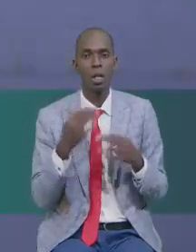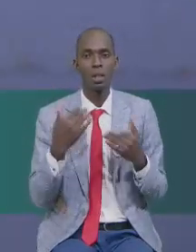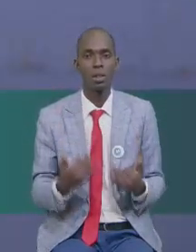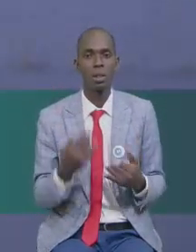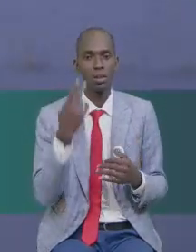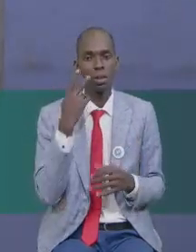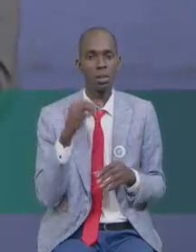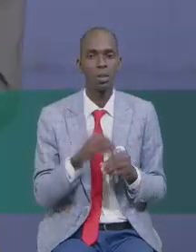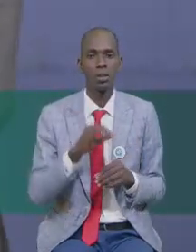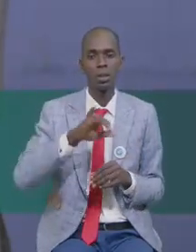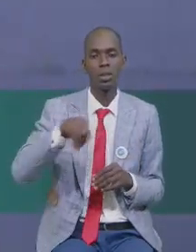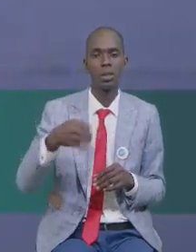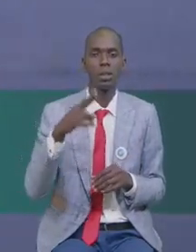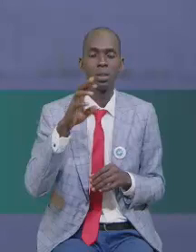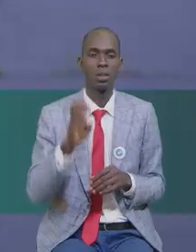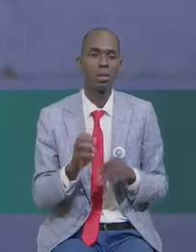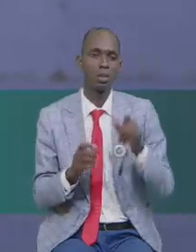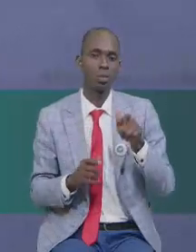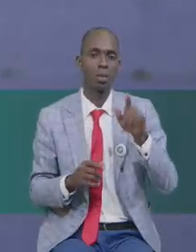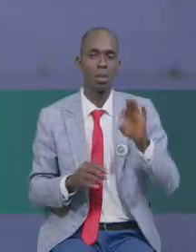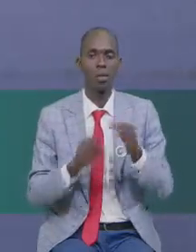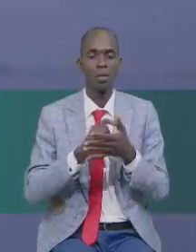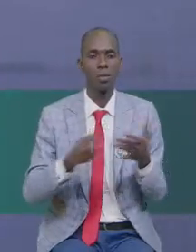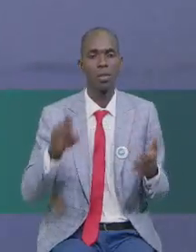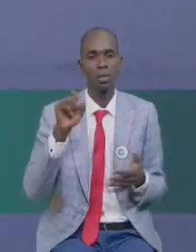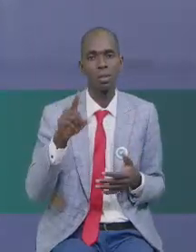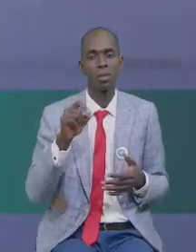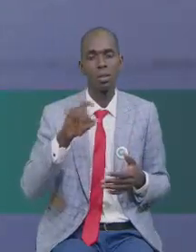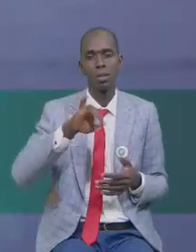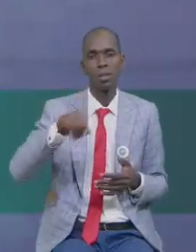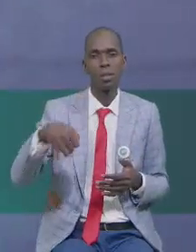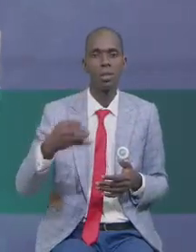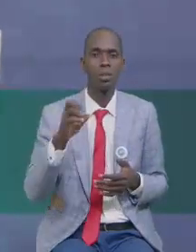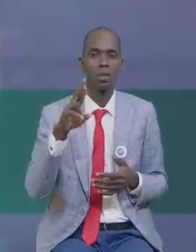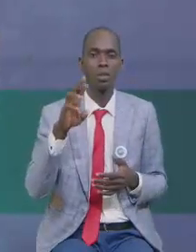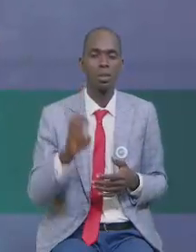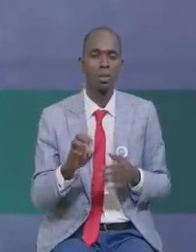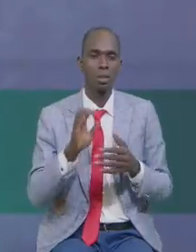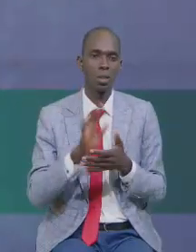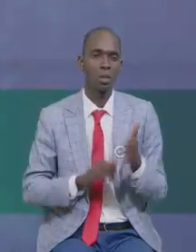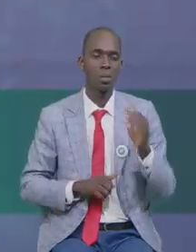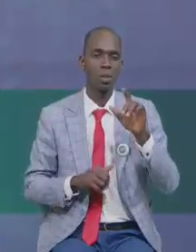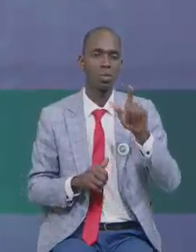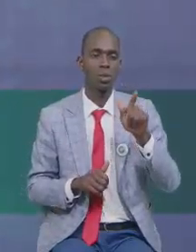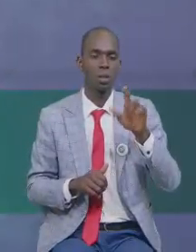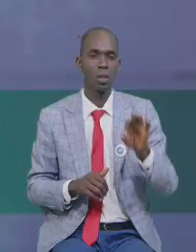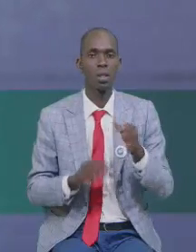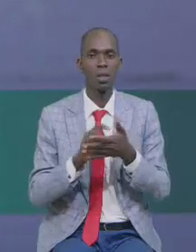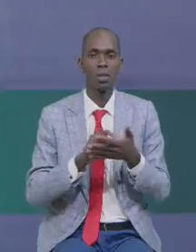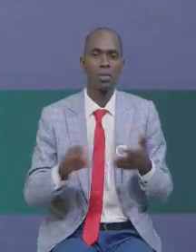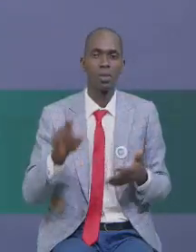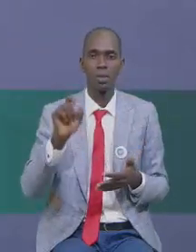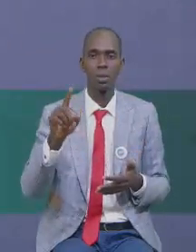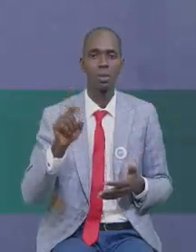Jeremiah chapter 29, and reading from verse 11. Jeremiah chapter 29,